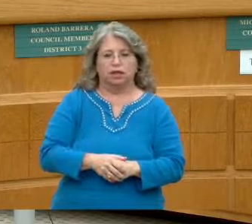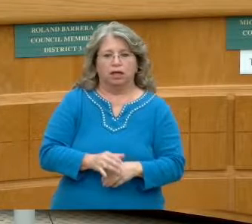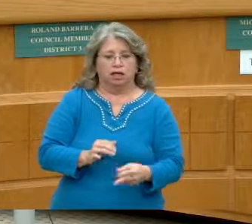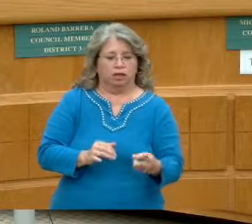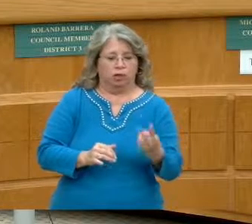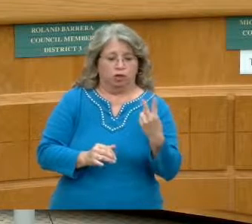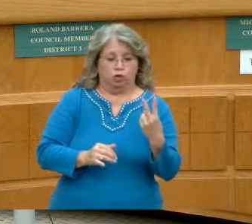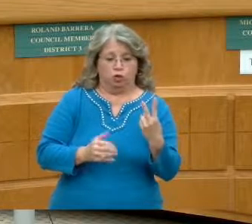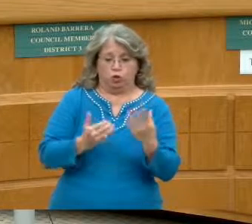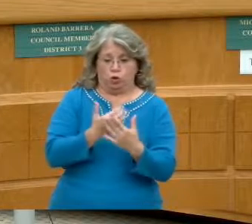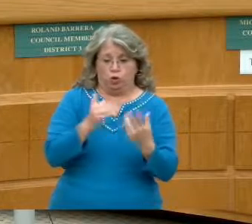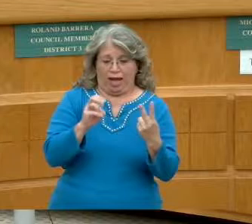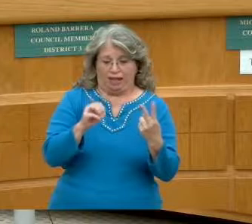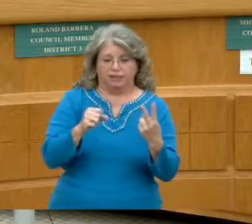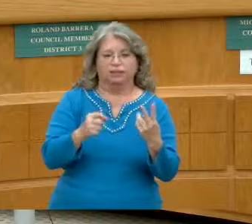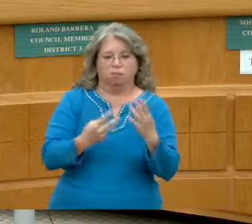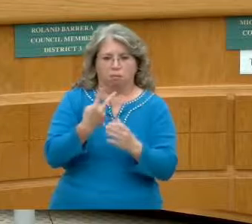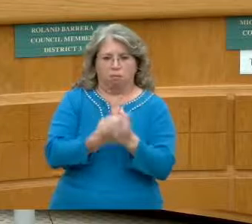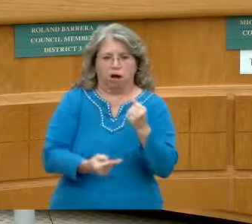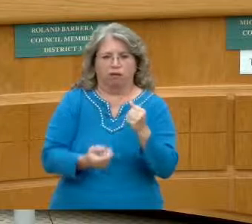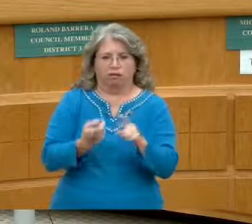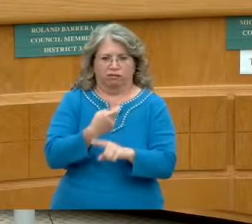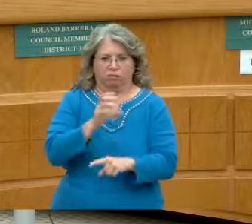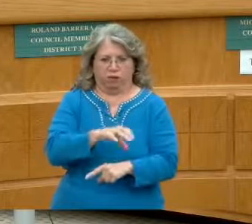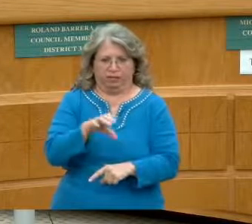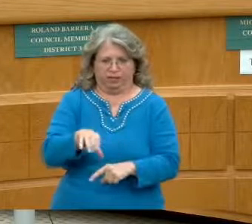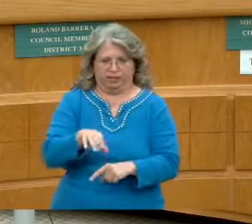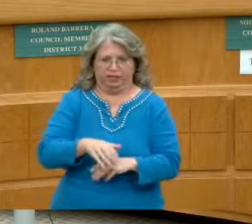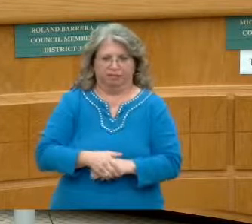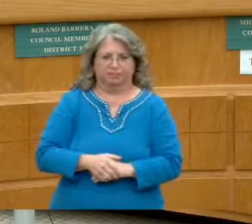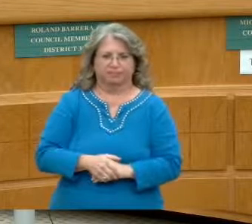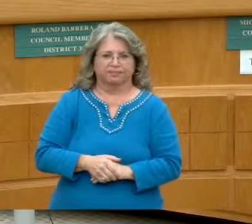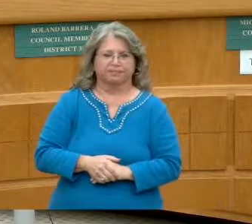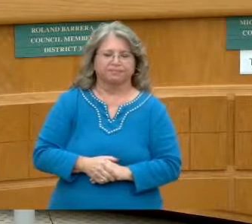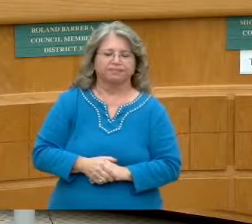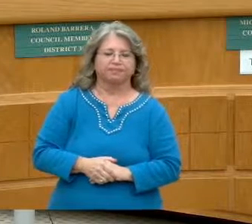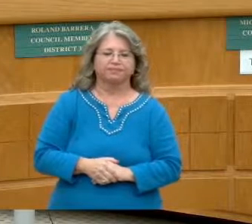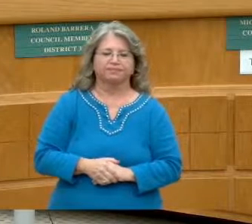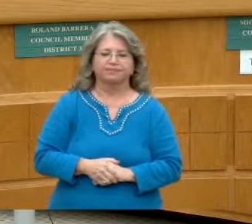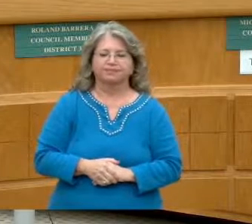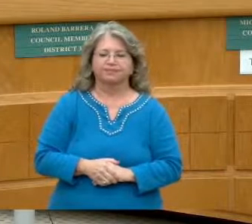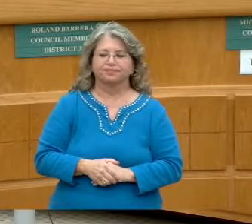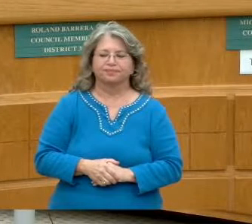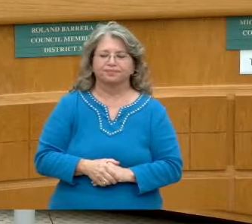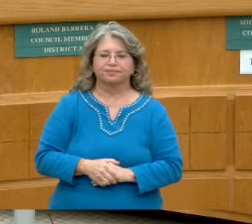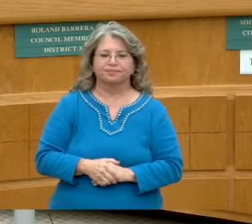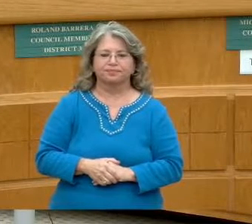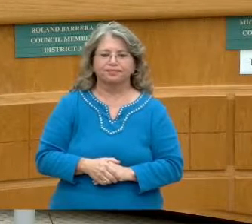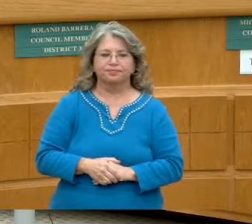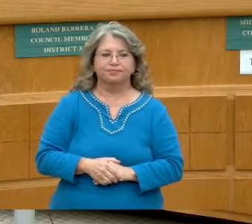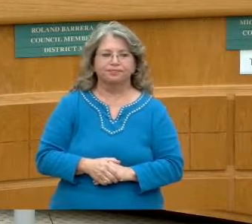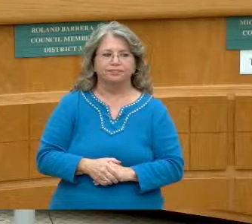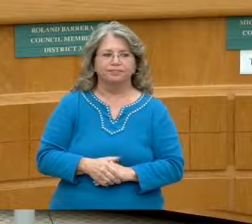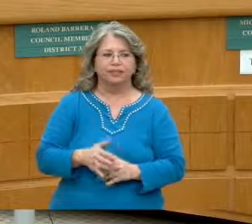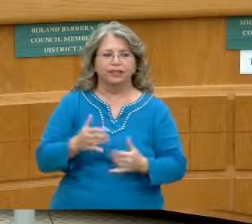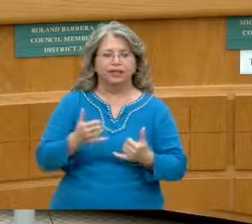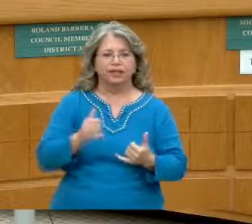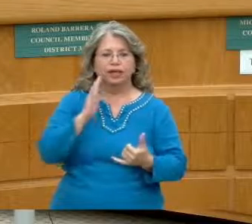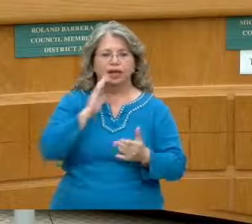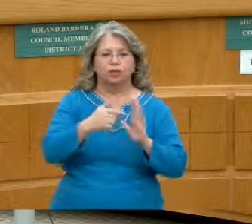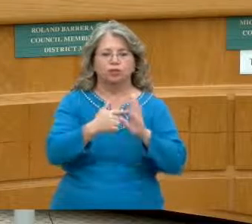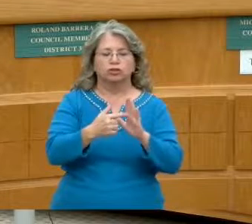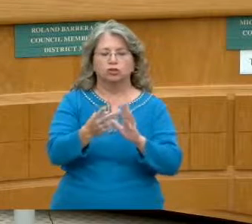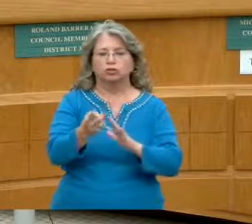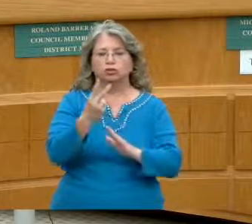were both Corpus Christi residents. And let me see. We're going to show you two graphs now that we've been showing for